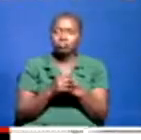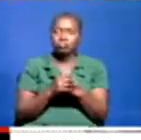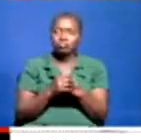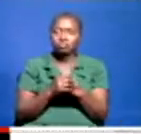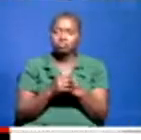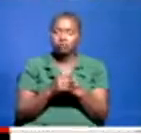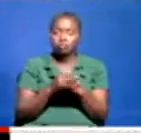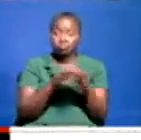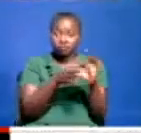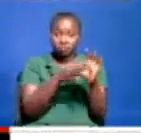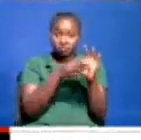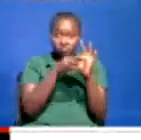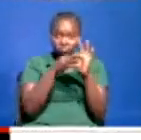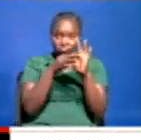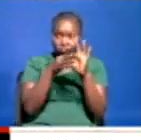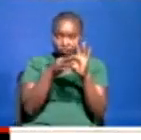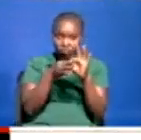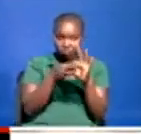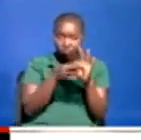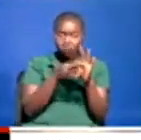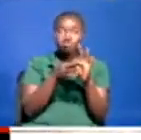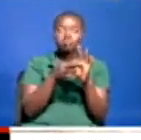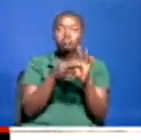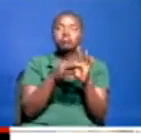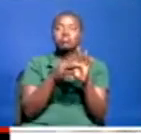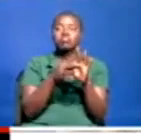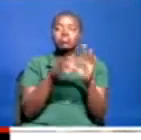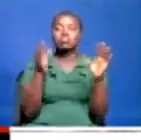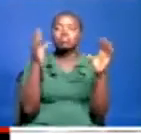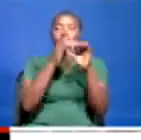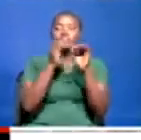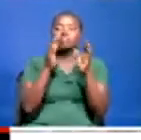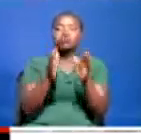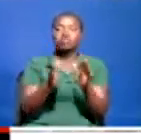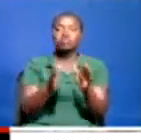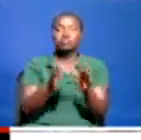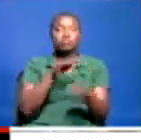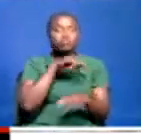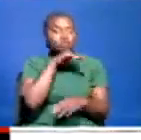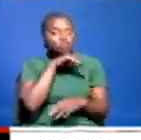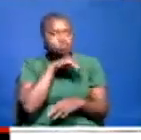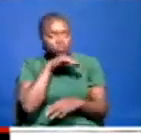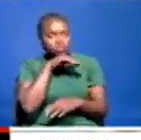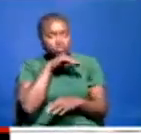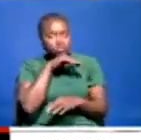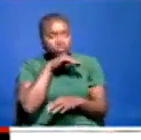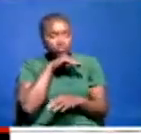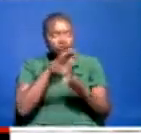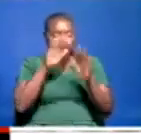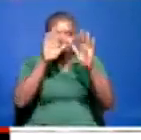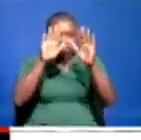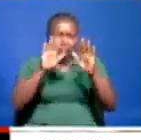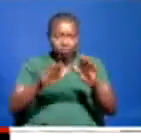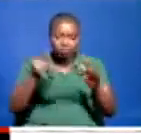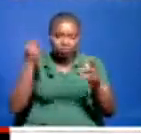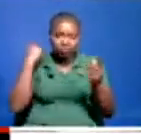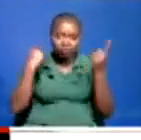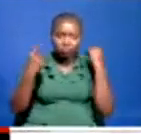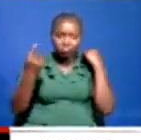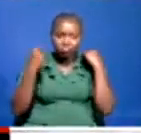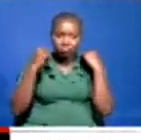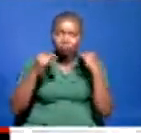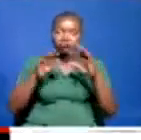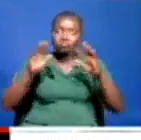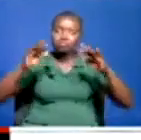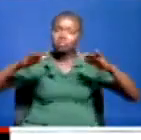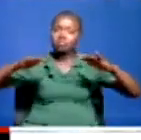Azimio la Umoja, One Kenya Coalition Party presidential candidate Raila Odinga took his campaigns to Kericho and Bomet to sell